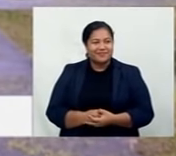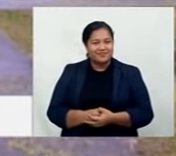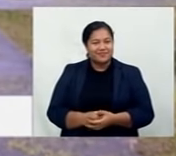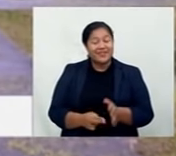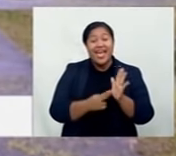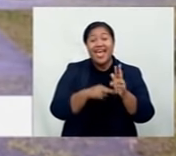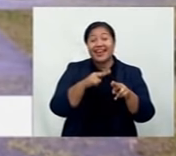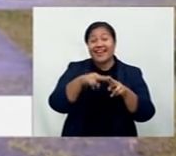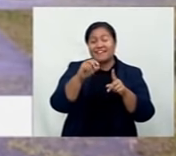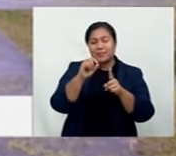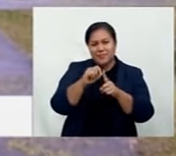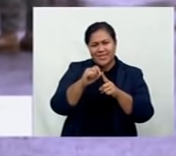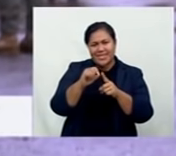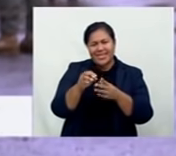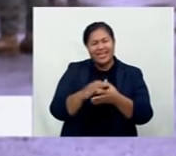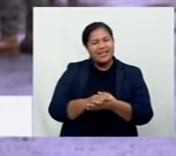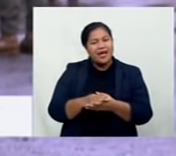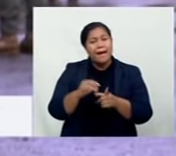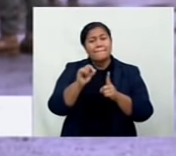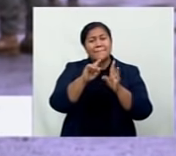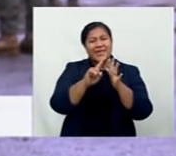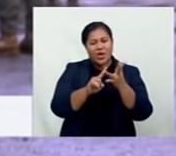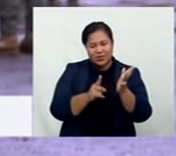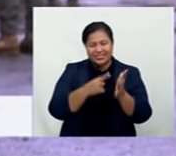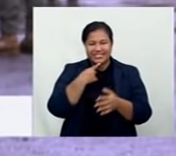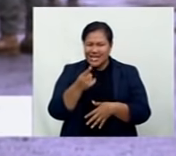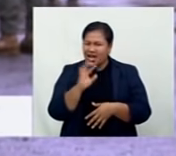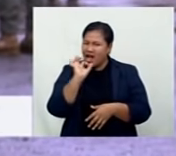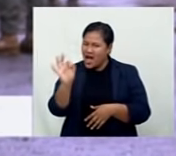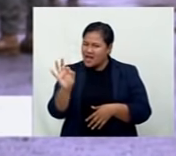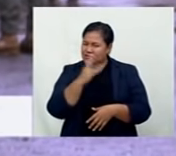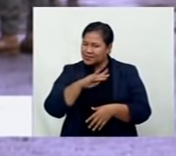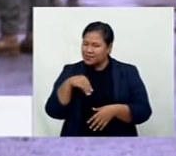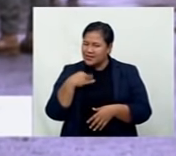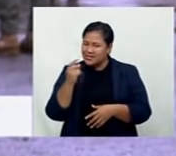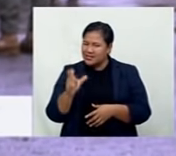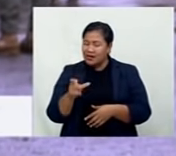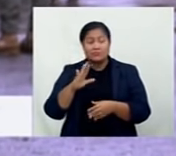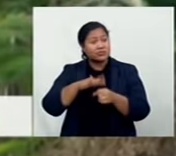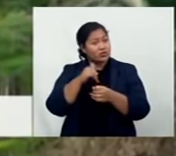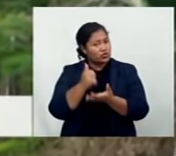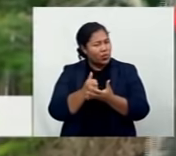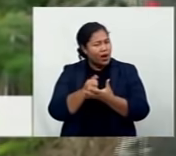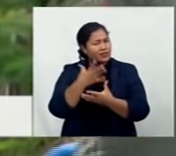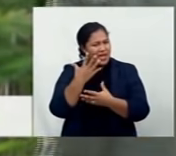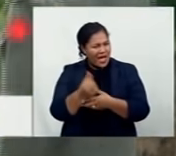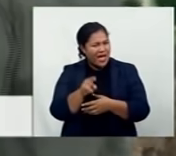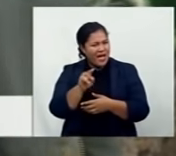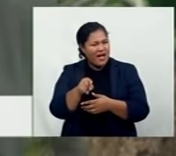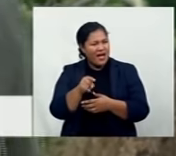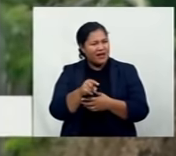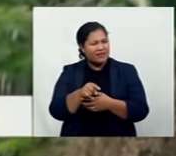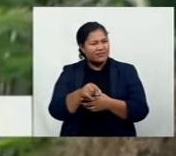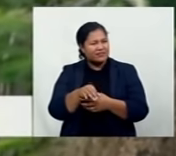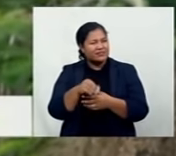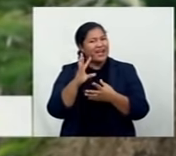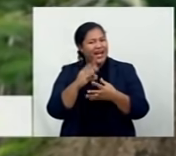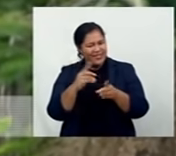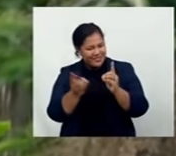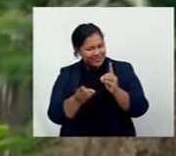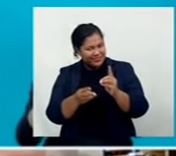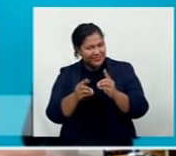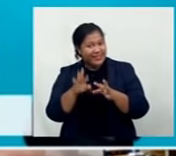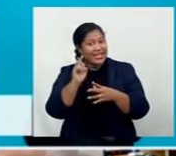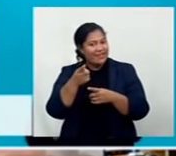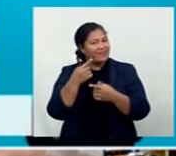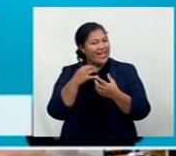Party MP Pio Tikondondua also pressed the minister for an assurance that there are checks in place to deal with future breaches, if